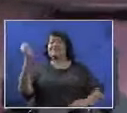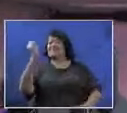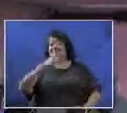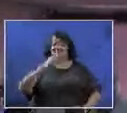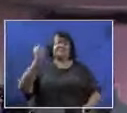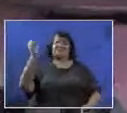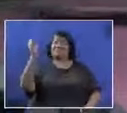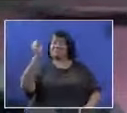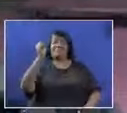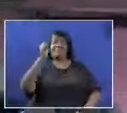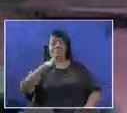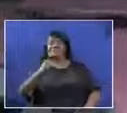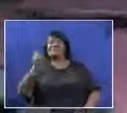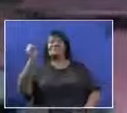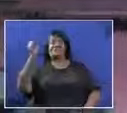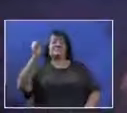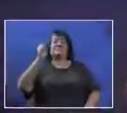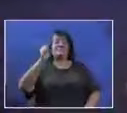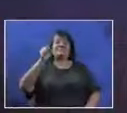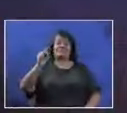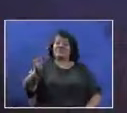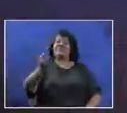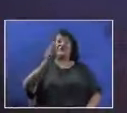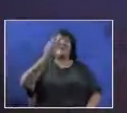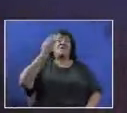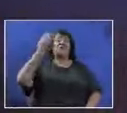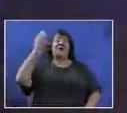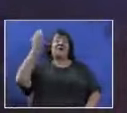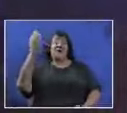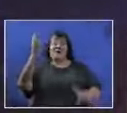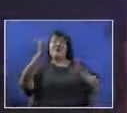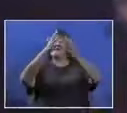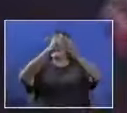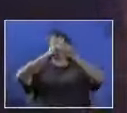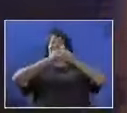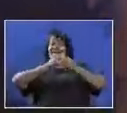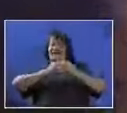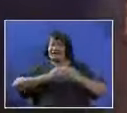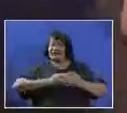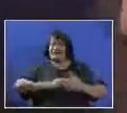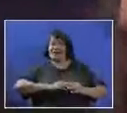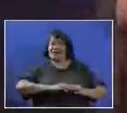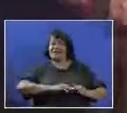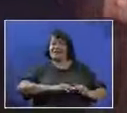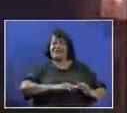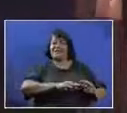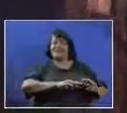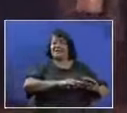Yeah.